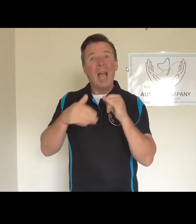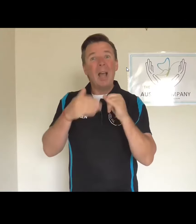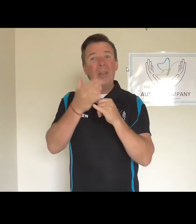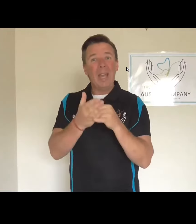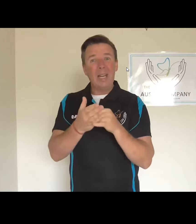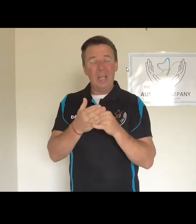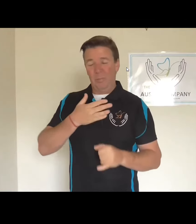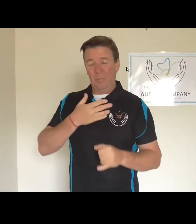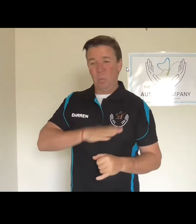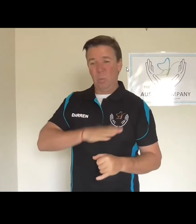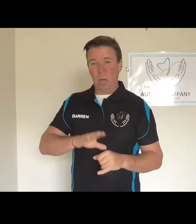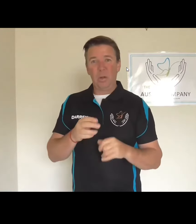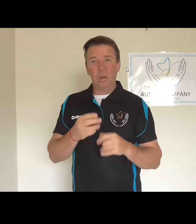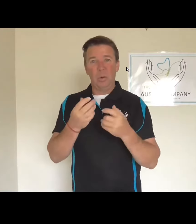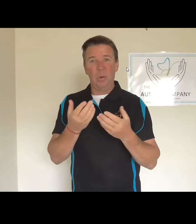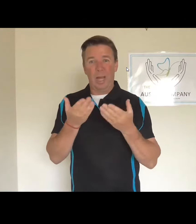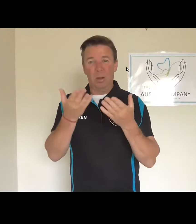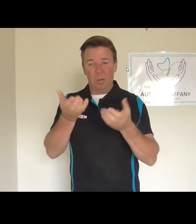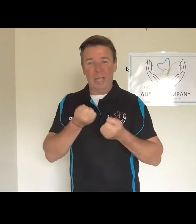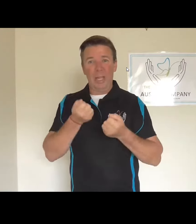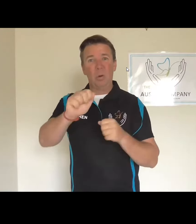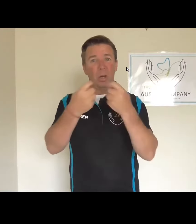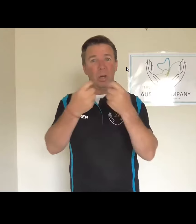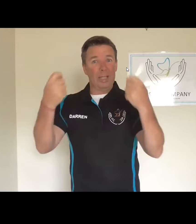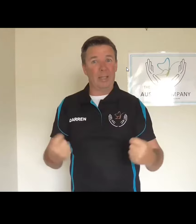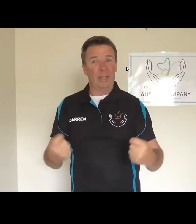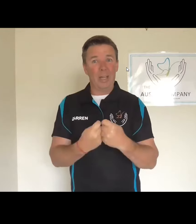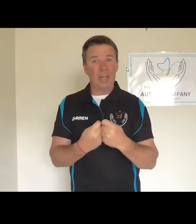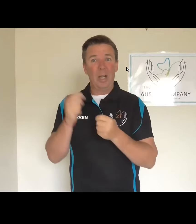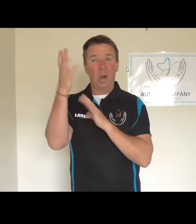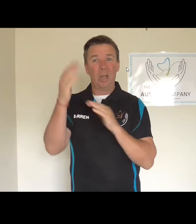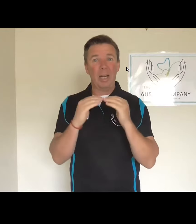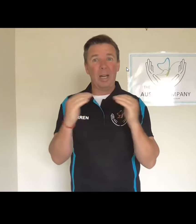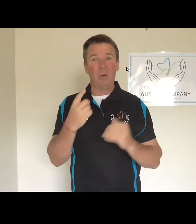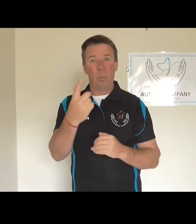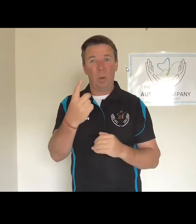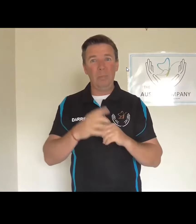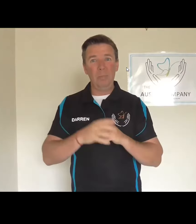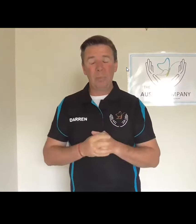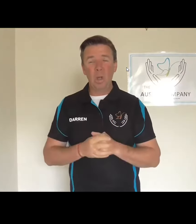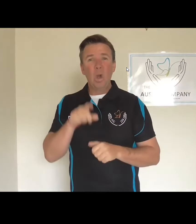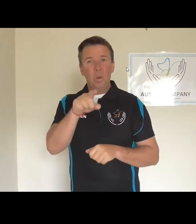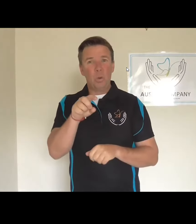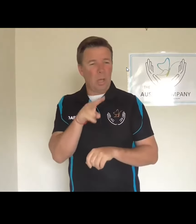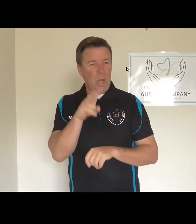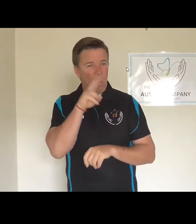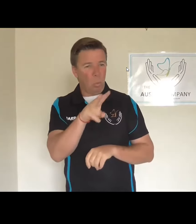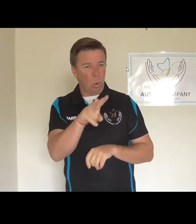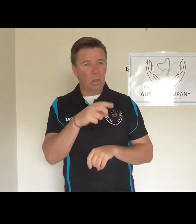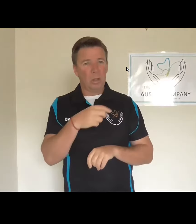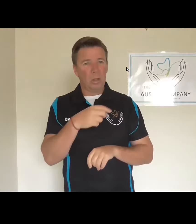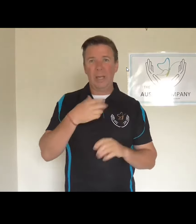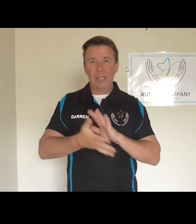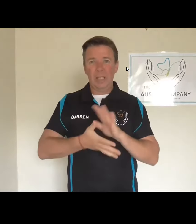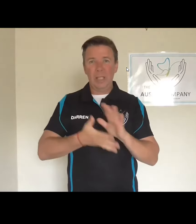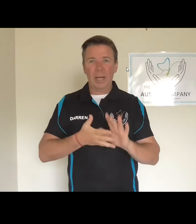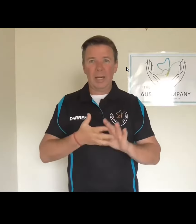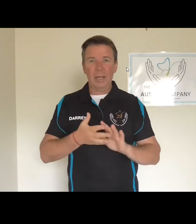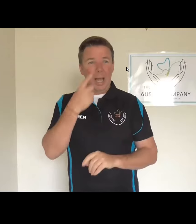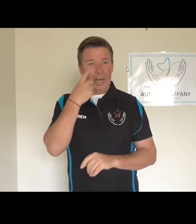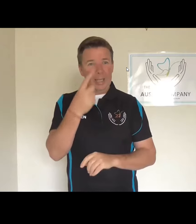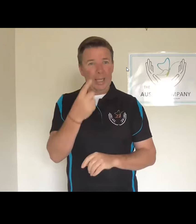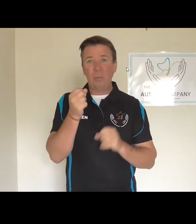to receive your certificate in Auslan Level 1, you watch me signing and see if you